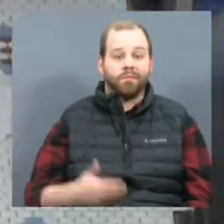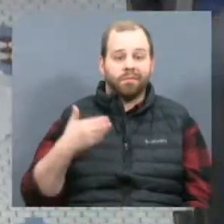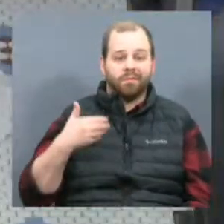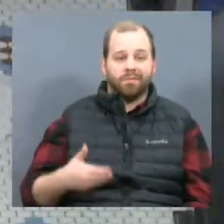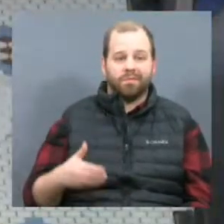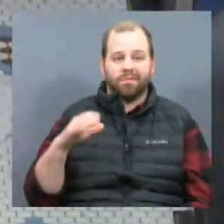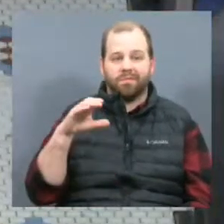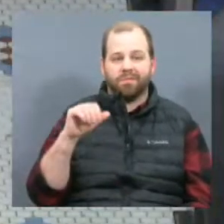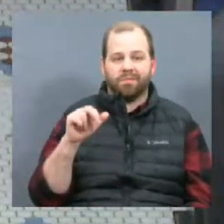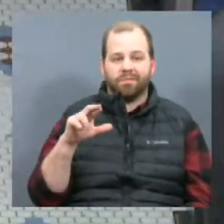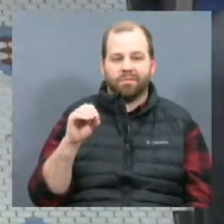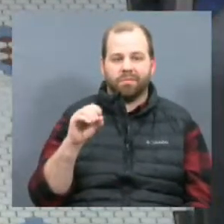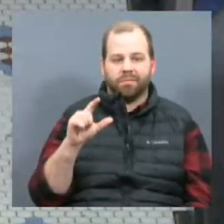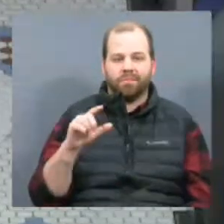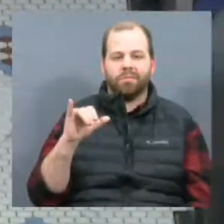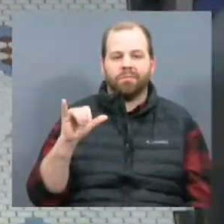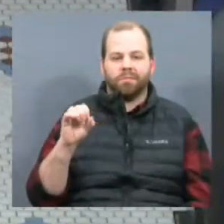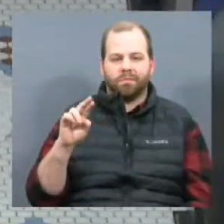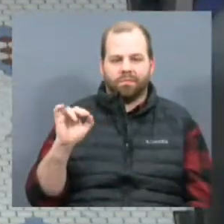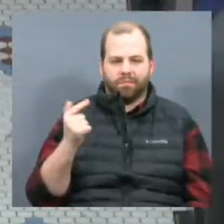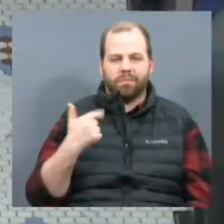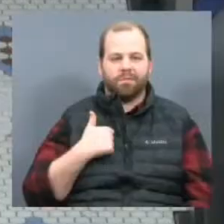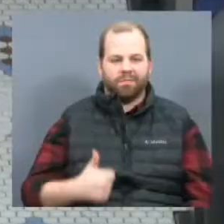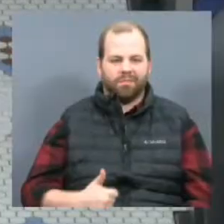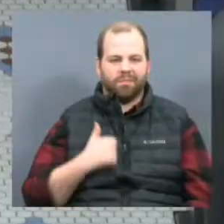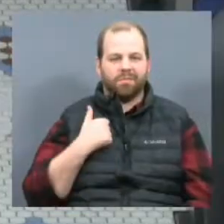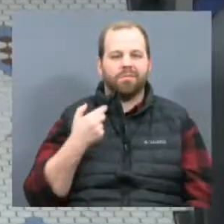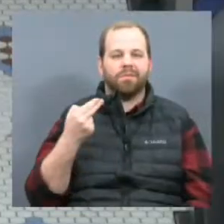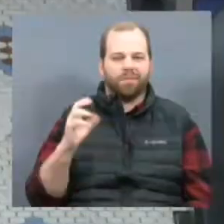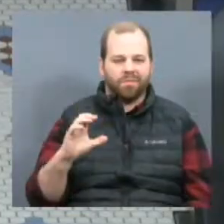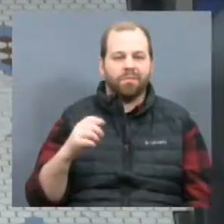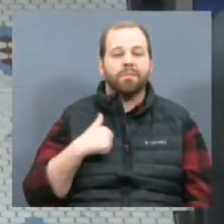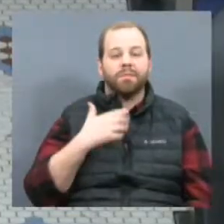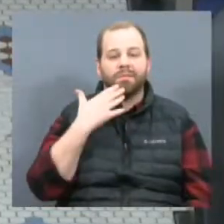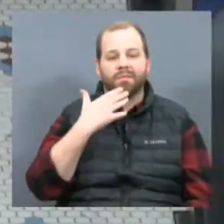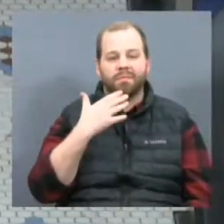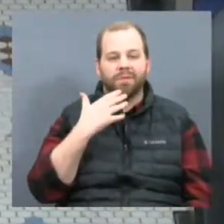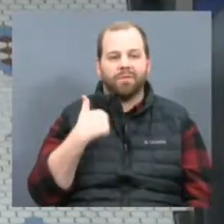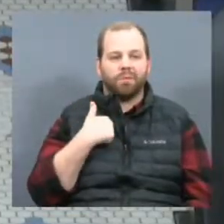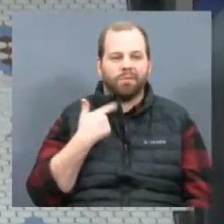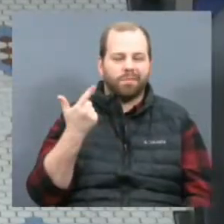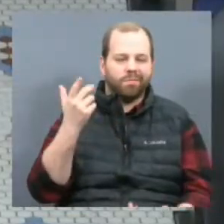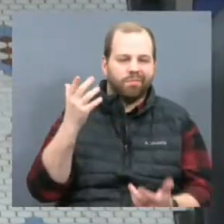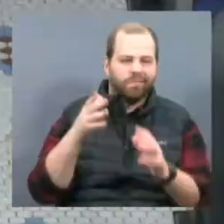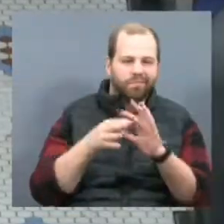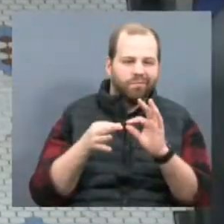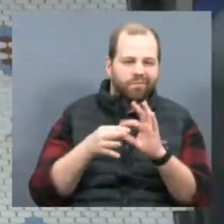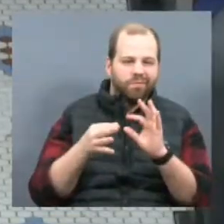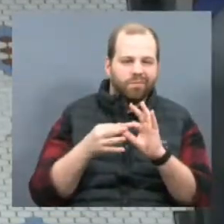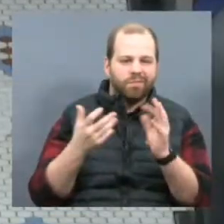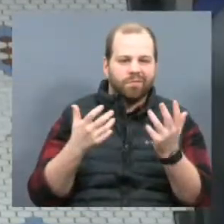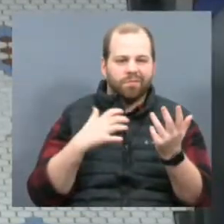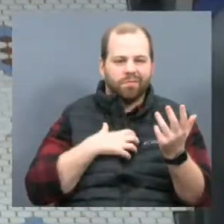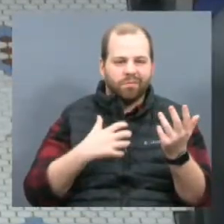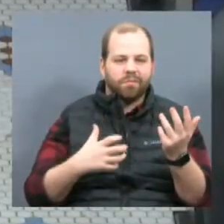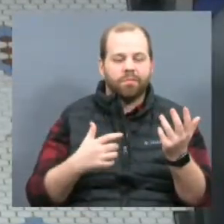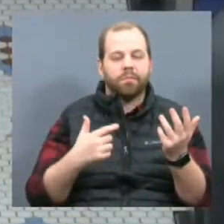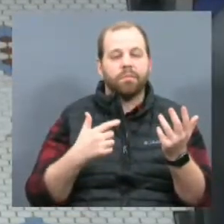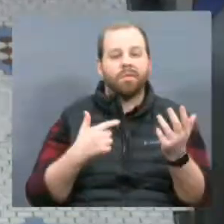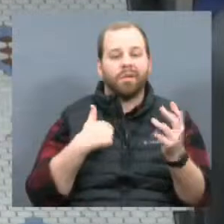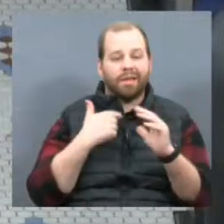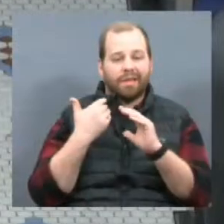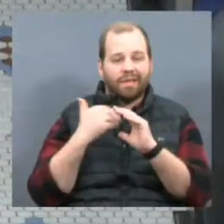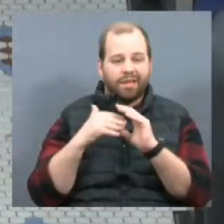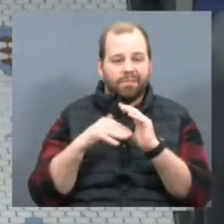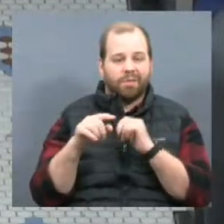My name is Carol Young. I also live in Hillcrest. Thank you, commissioners, for allowing us to speak. I sent each of you an